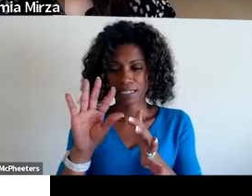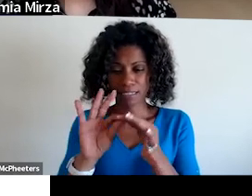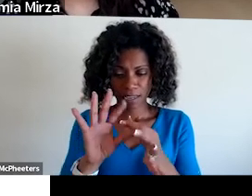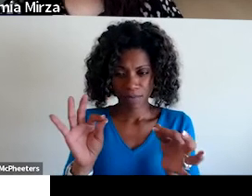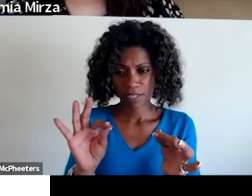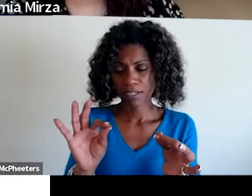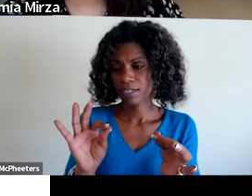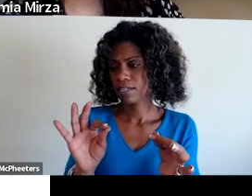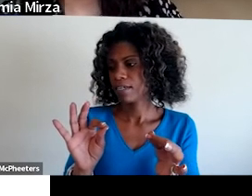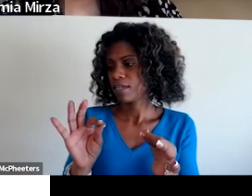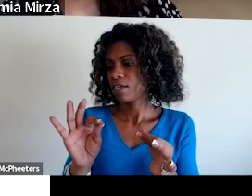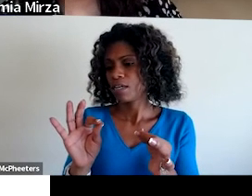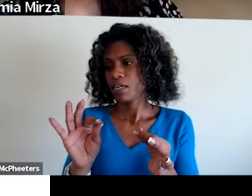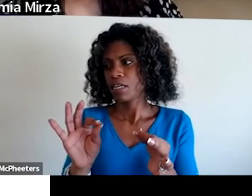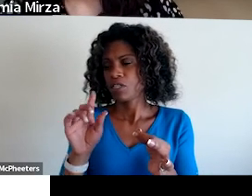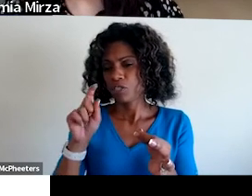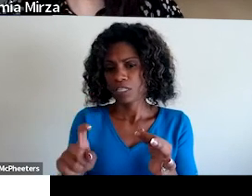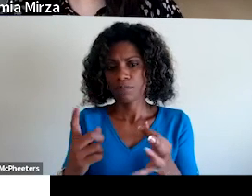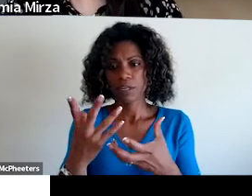or should it be built into the mission statement?